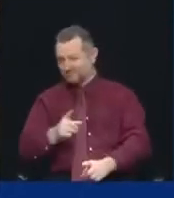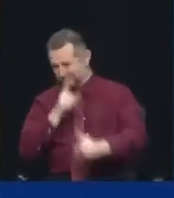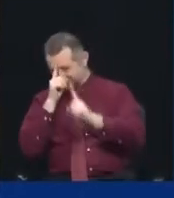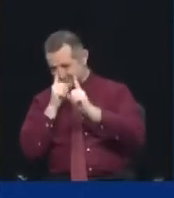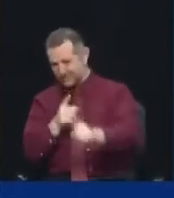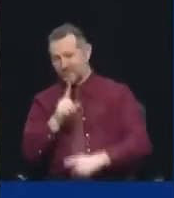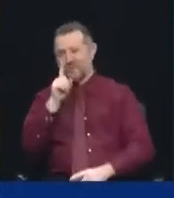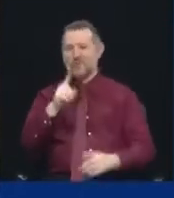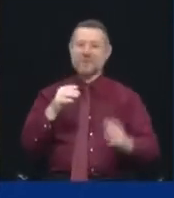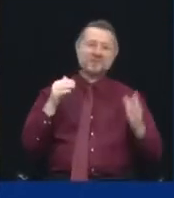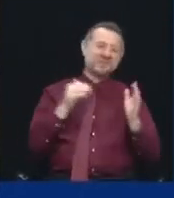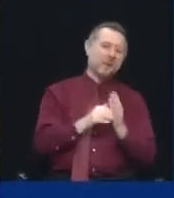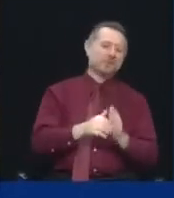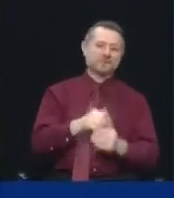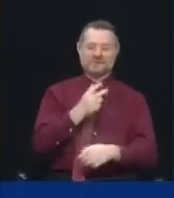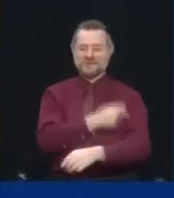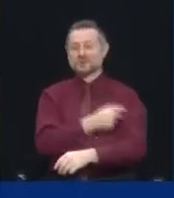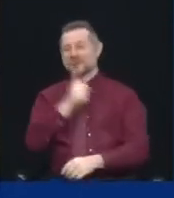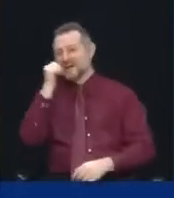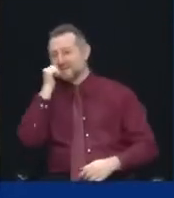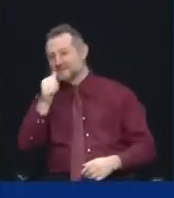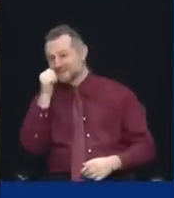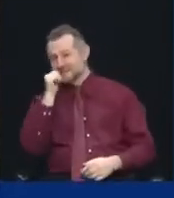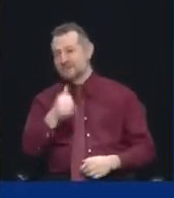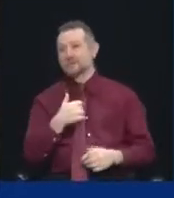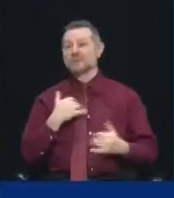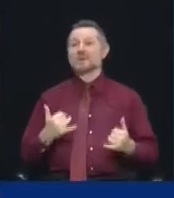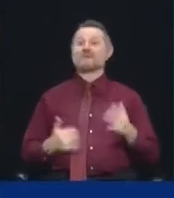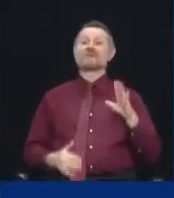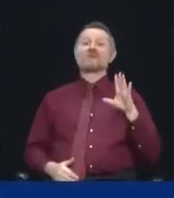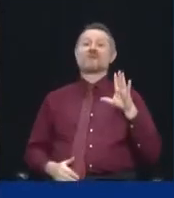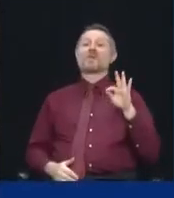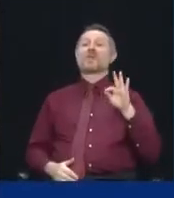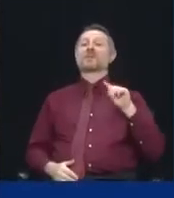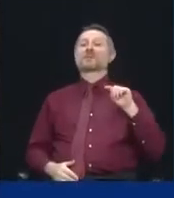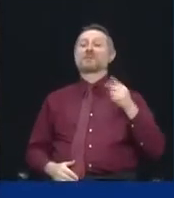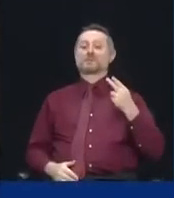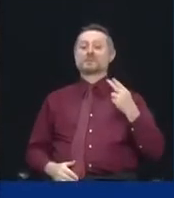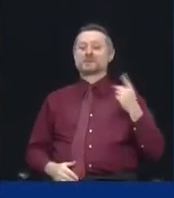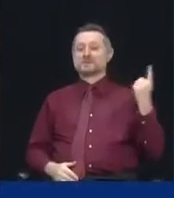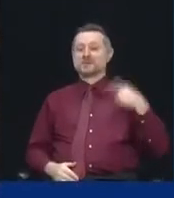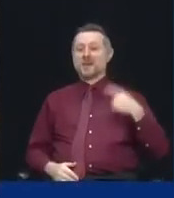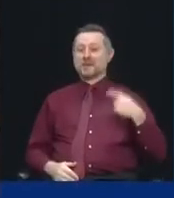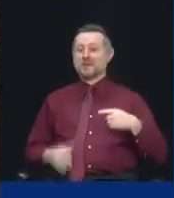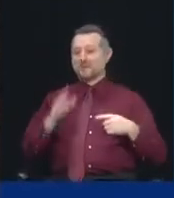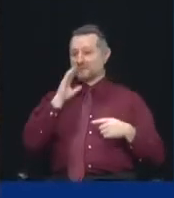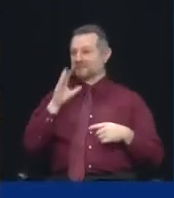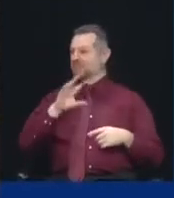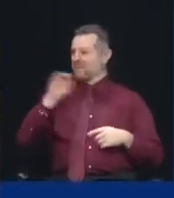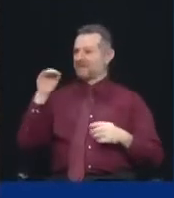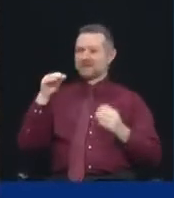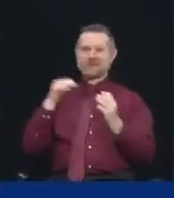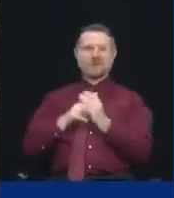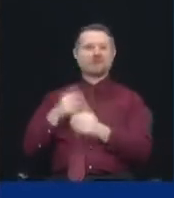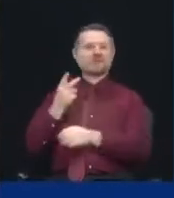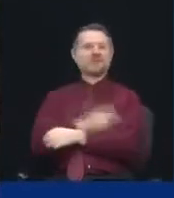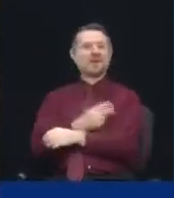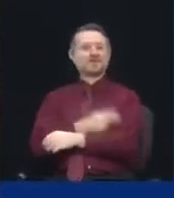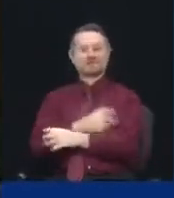a day, and today is the 49th day, and we're at 50,000 vaccinations.